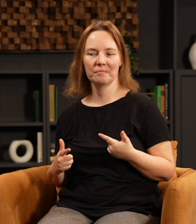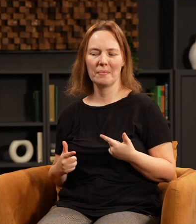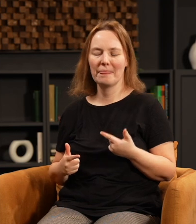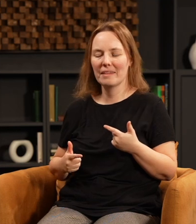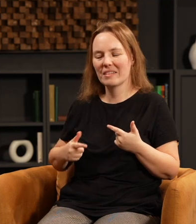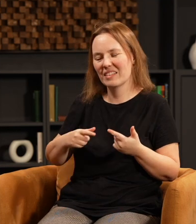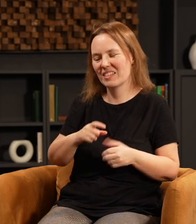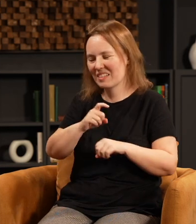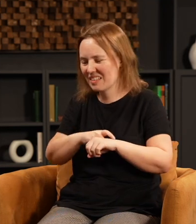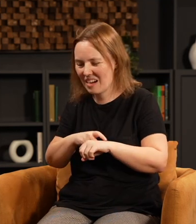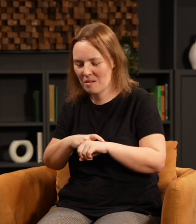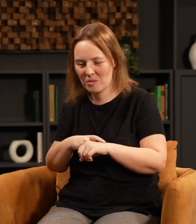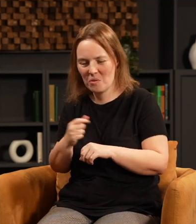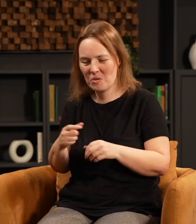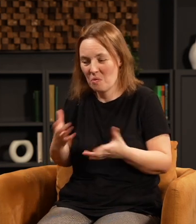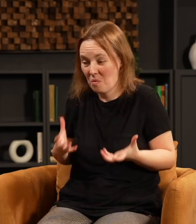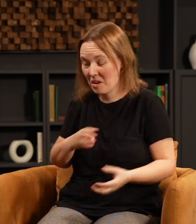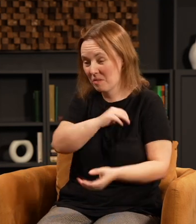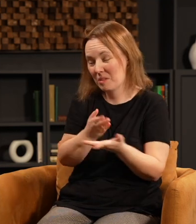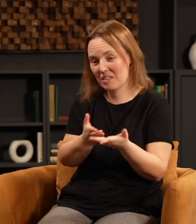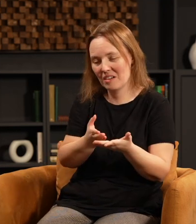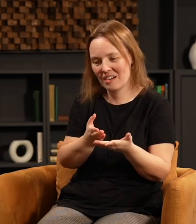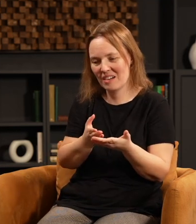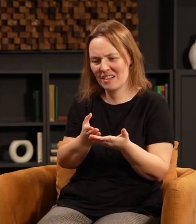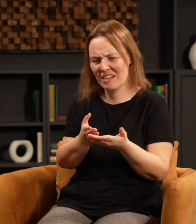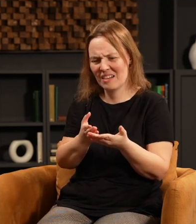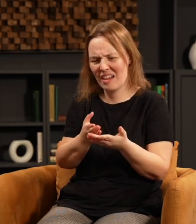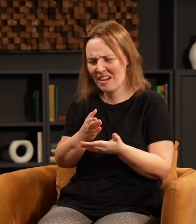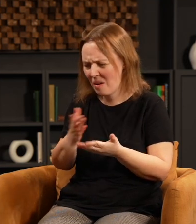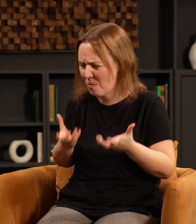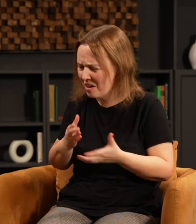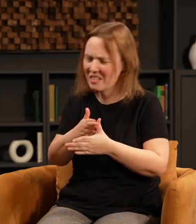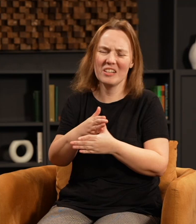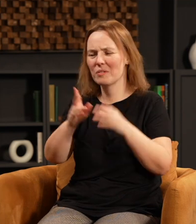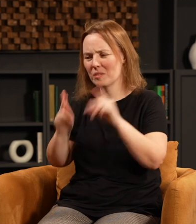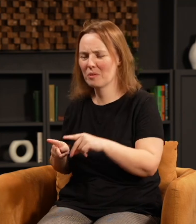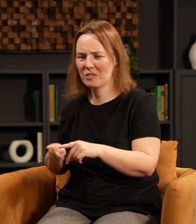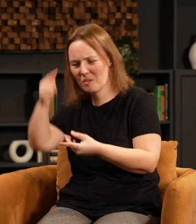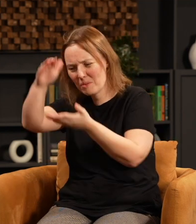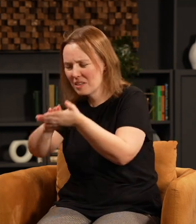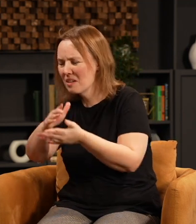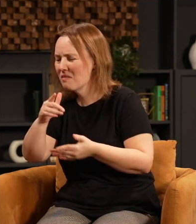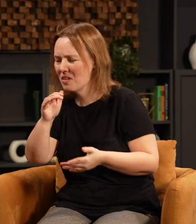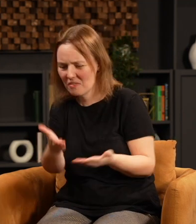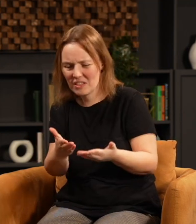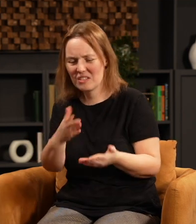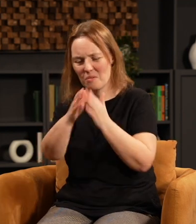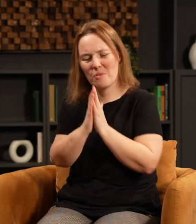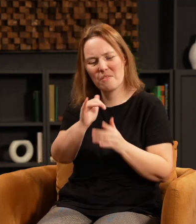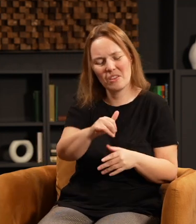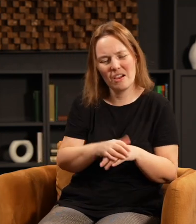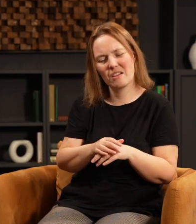minister or you find yourselves in a situation where, oh, Lord, I want to, you know, be able to share with this person or believe for this or pray for that. And